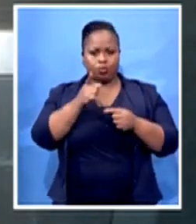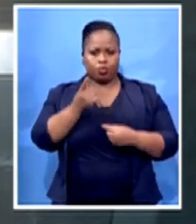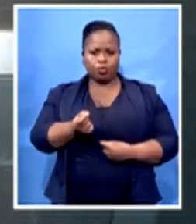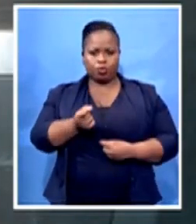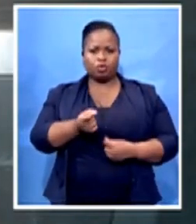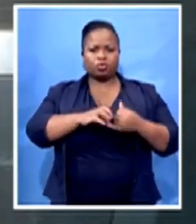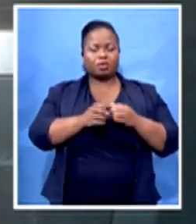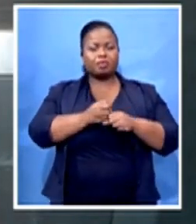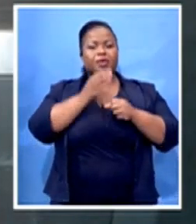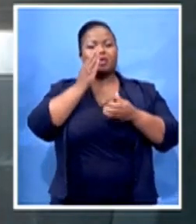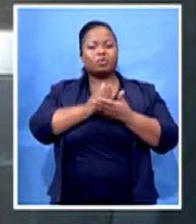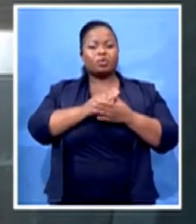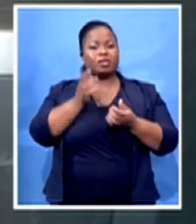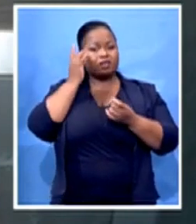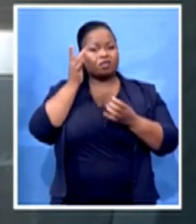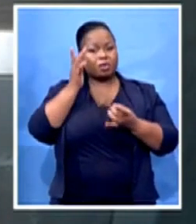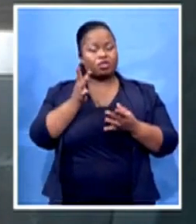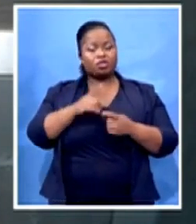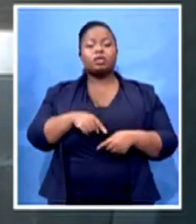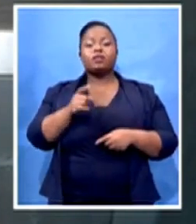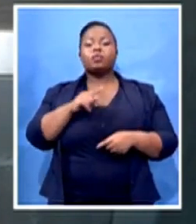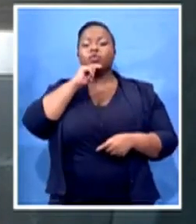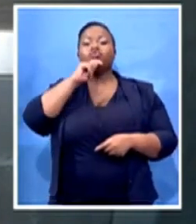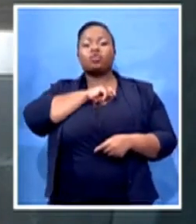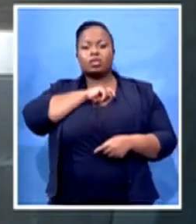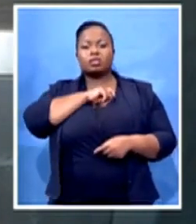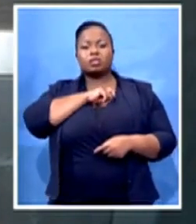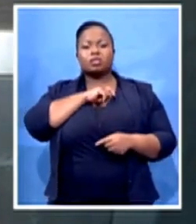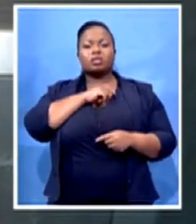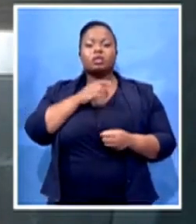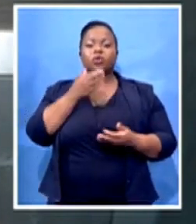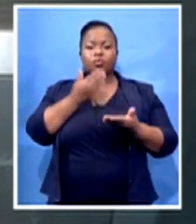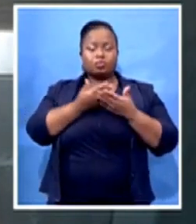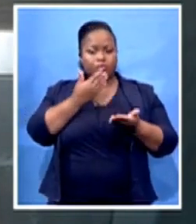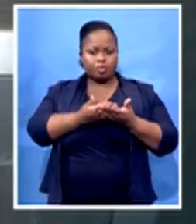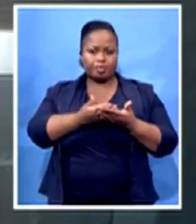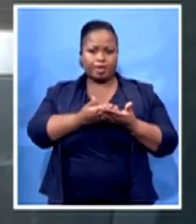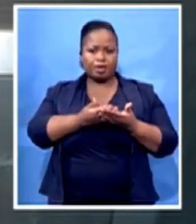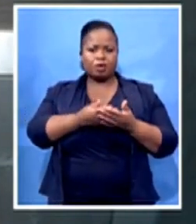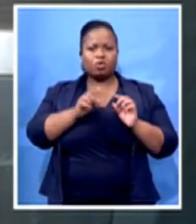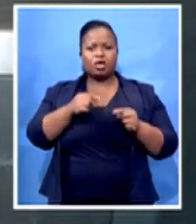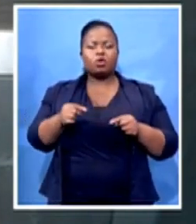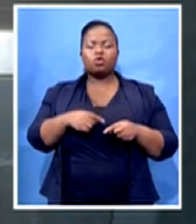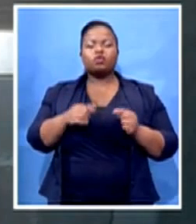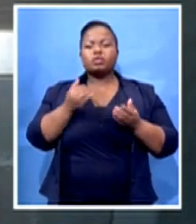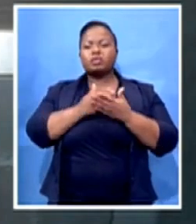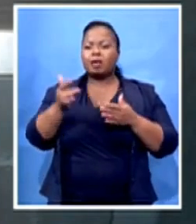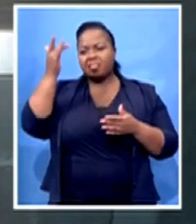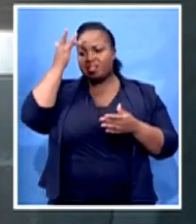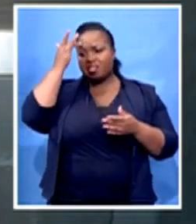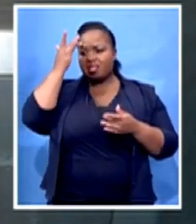reliable sources and not going to malicious websites, right? So these cyber criminals